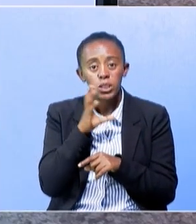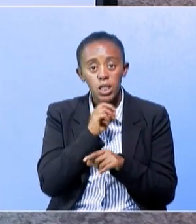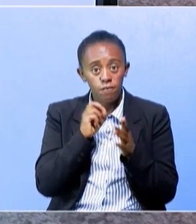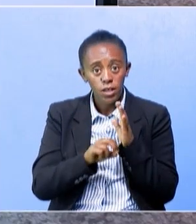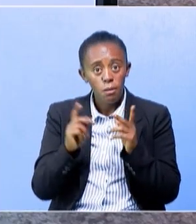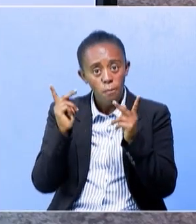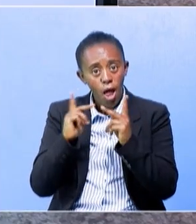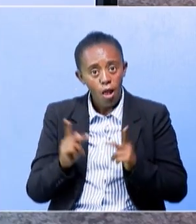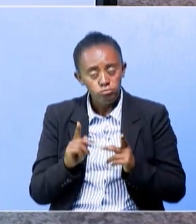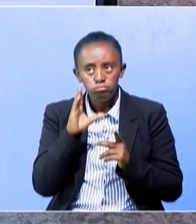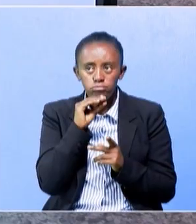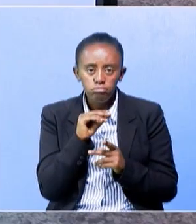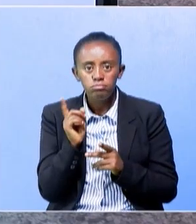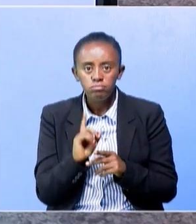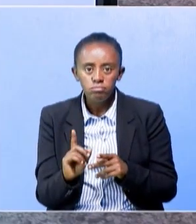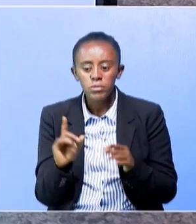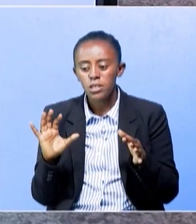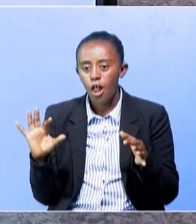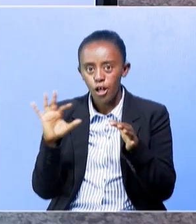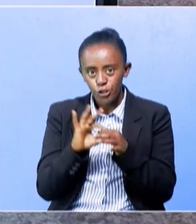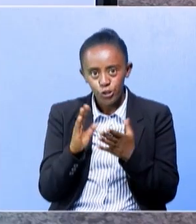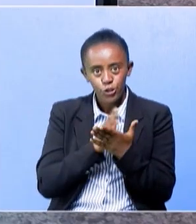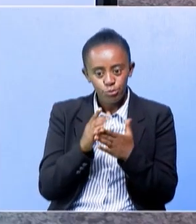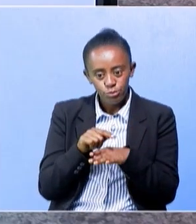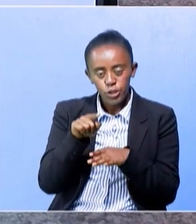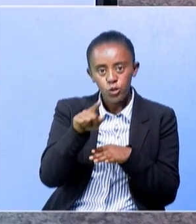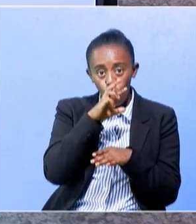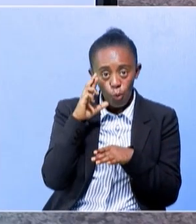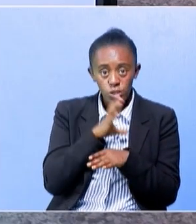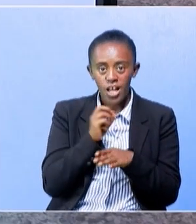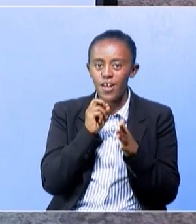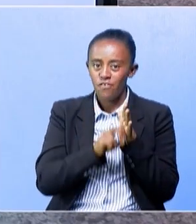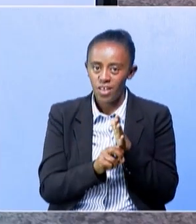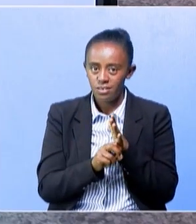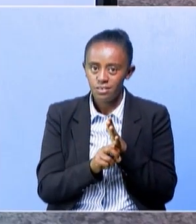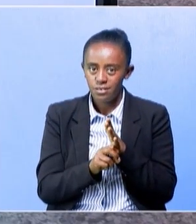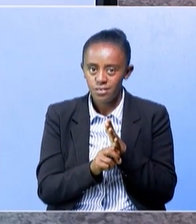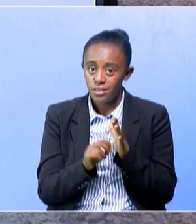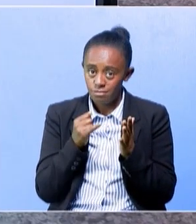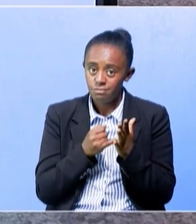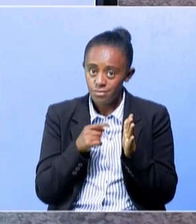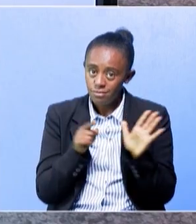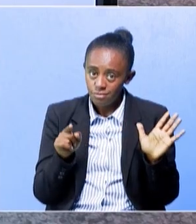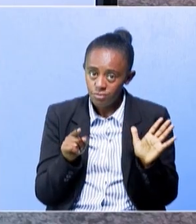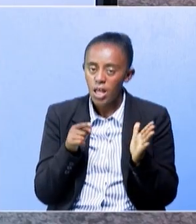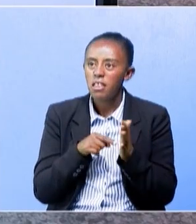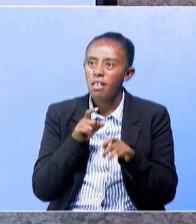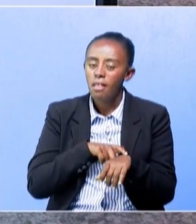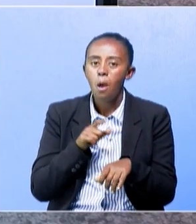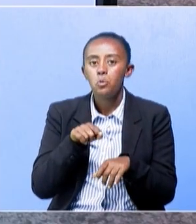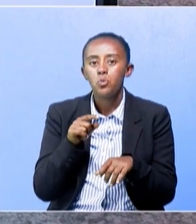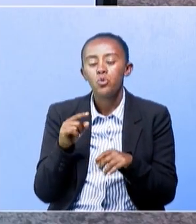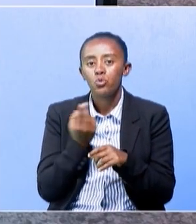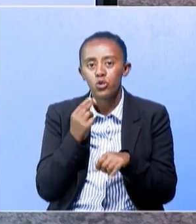paragraph, we're saying that the relationship between cause and effect. Is it clear? At that time, we can use